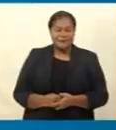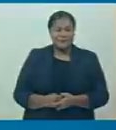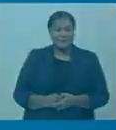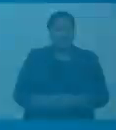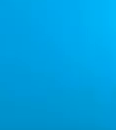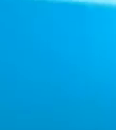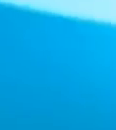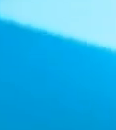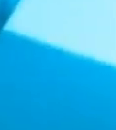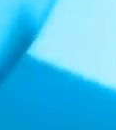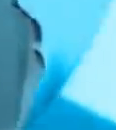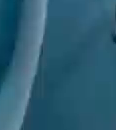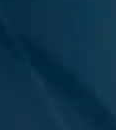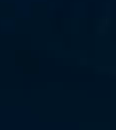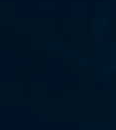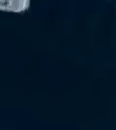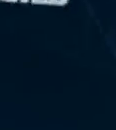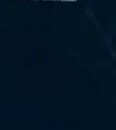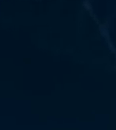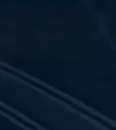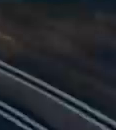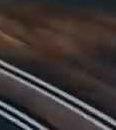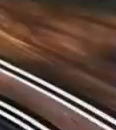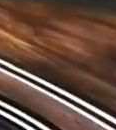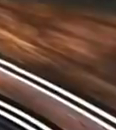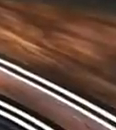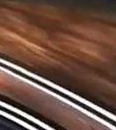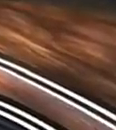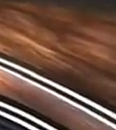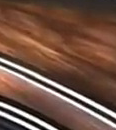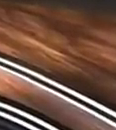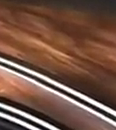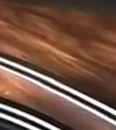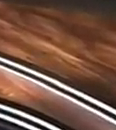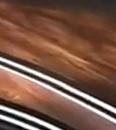From the studios of FBC Suva, Ateda Lendua.